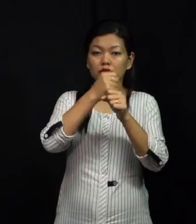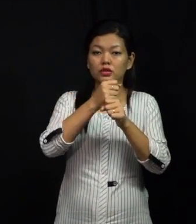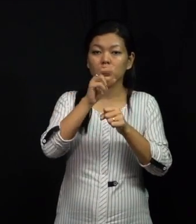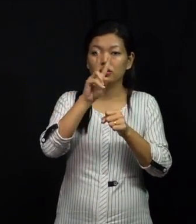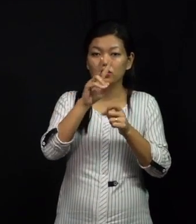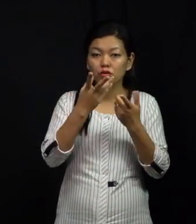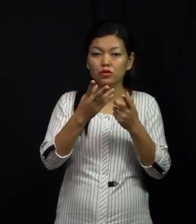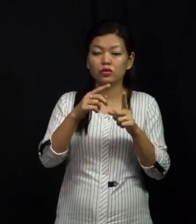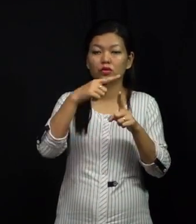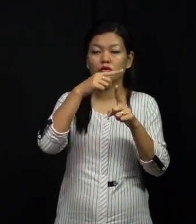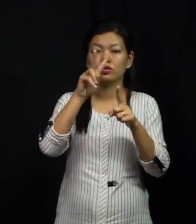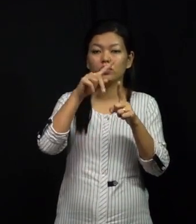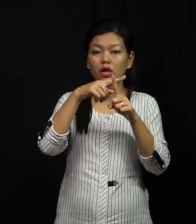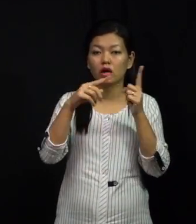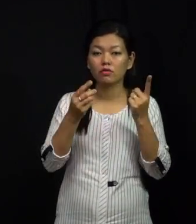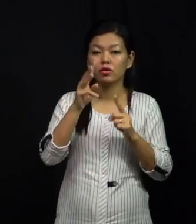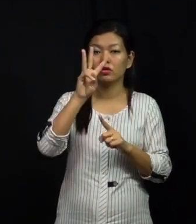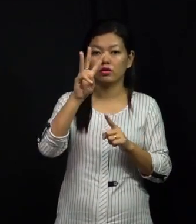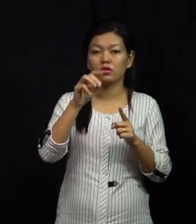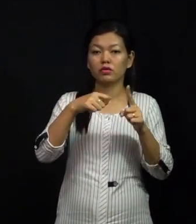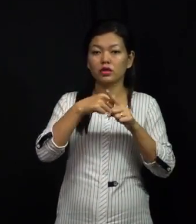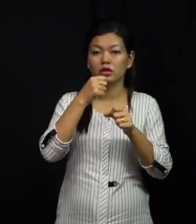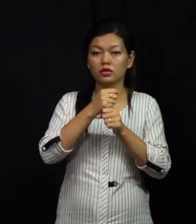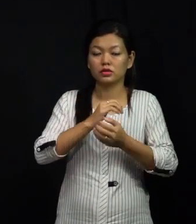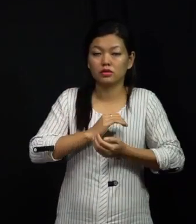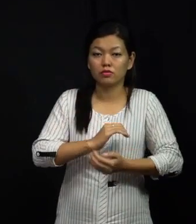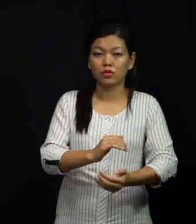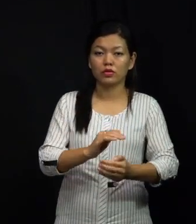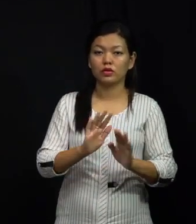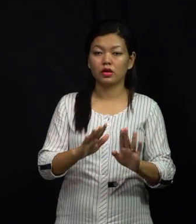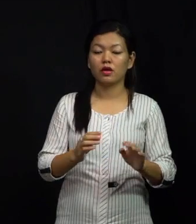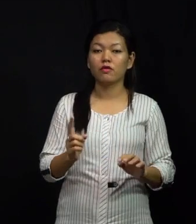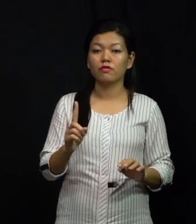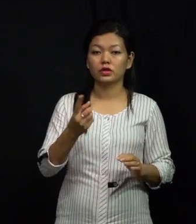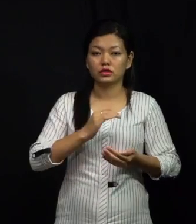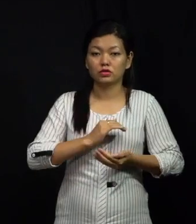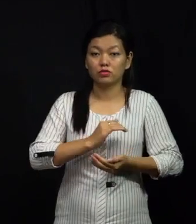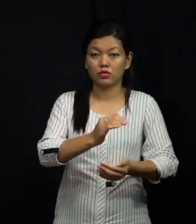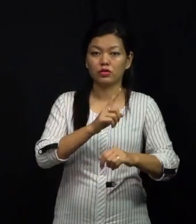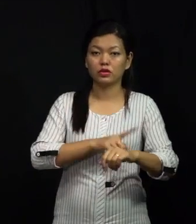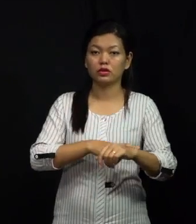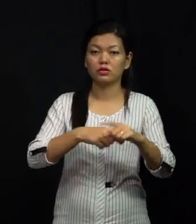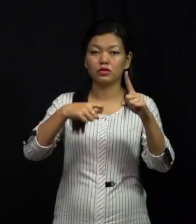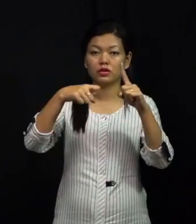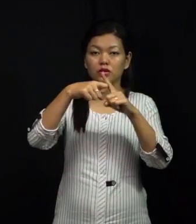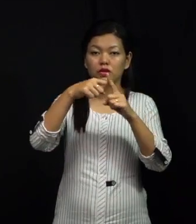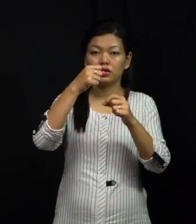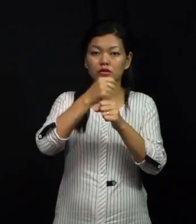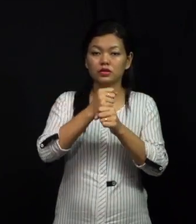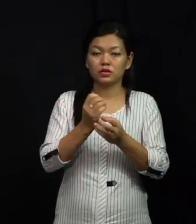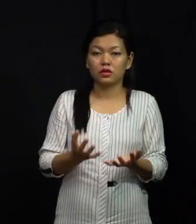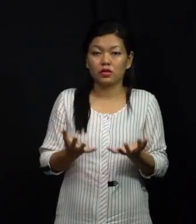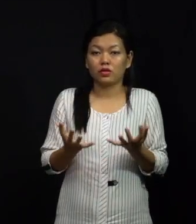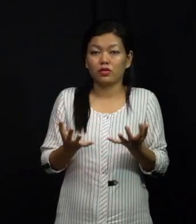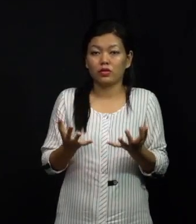2.5 to 3.5 kgs. So it might be different from person to person or from child to child according to the weight of the parents